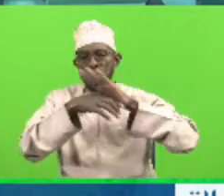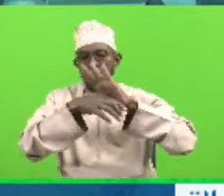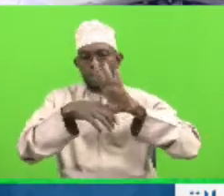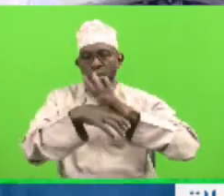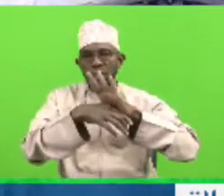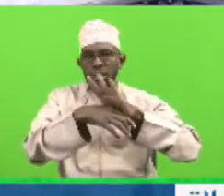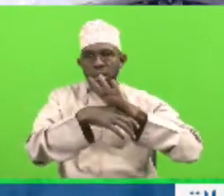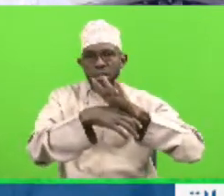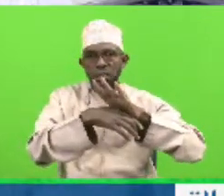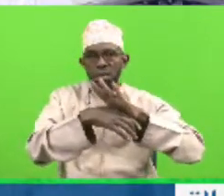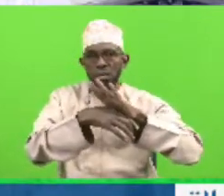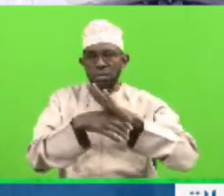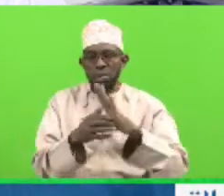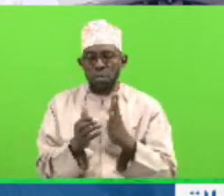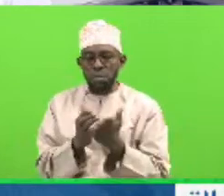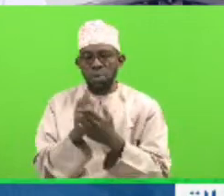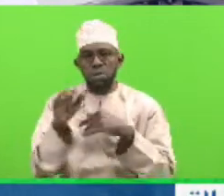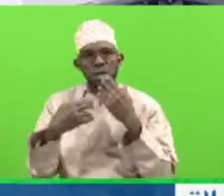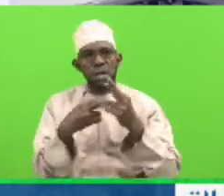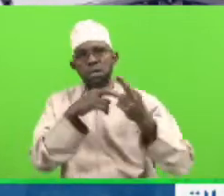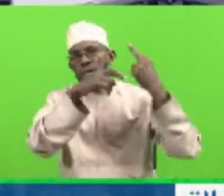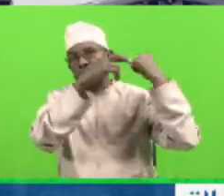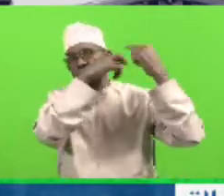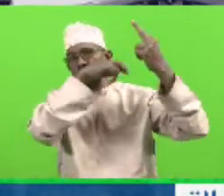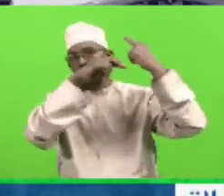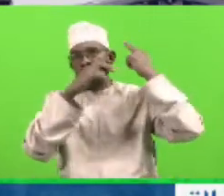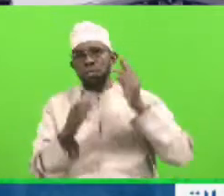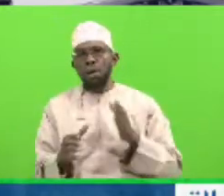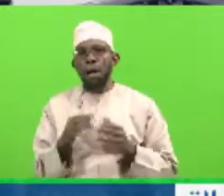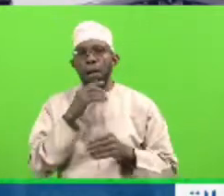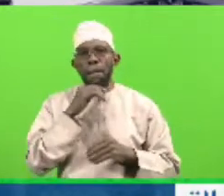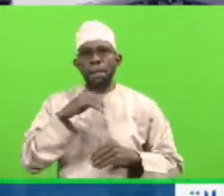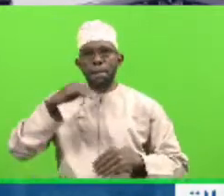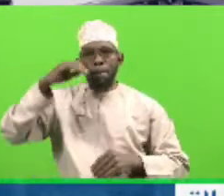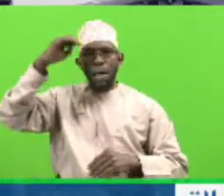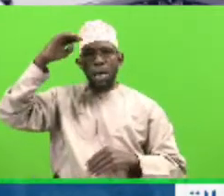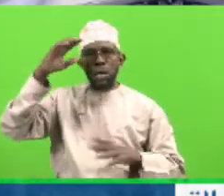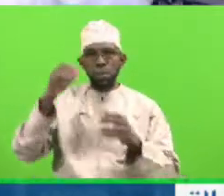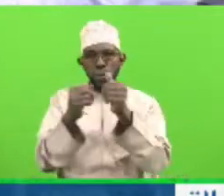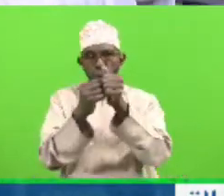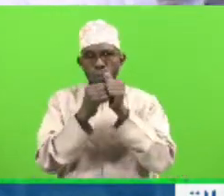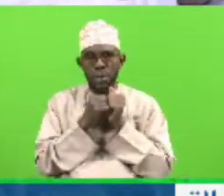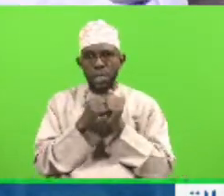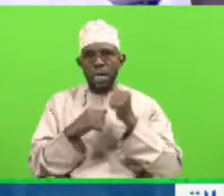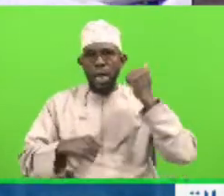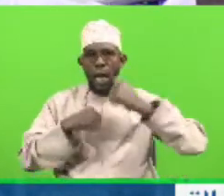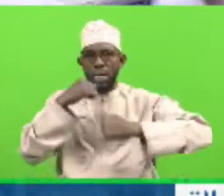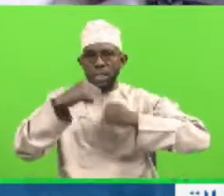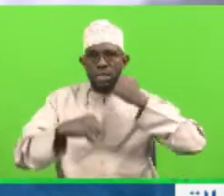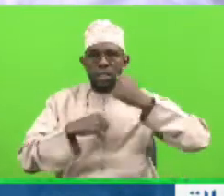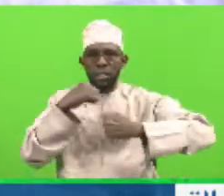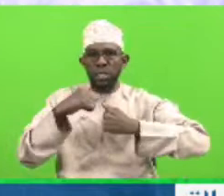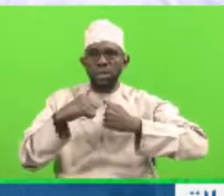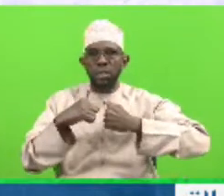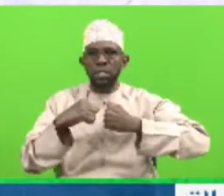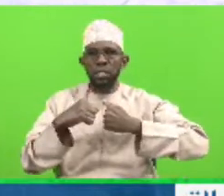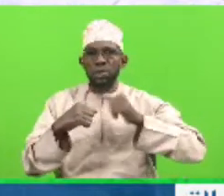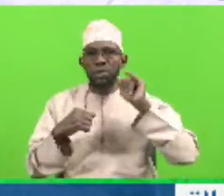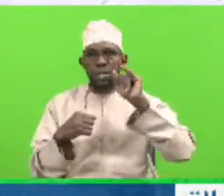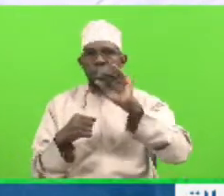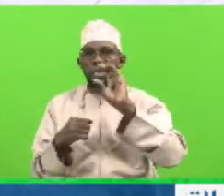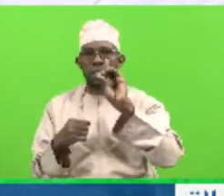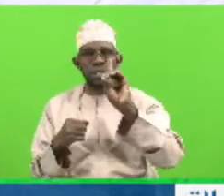homosexuality throughout the history of man was associated with an act, not